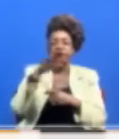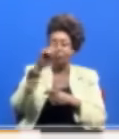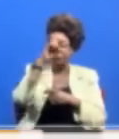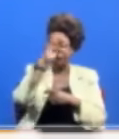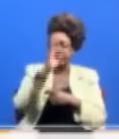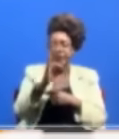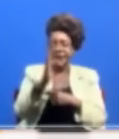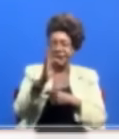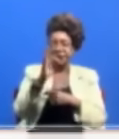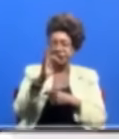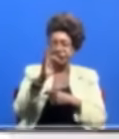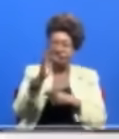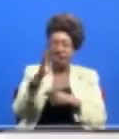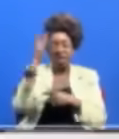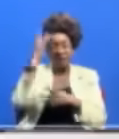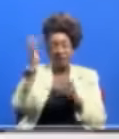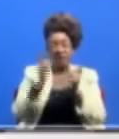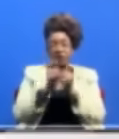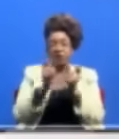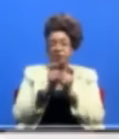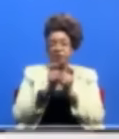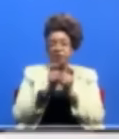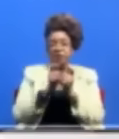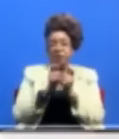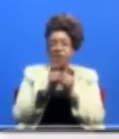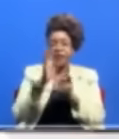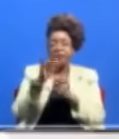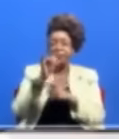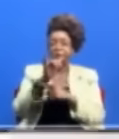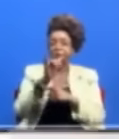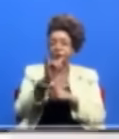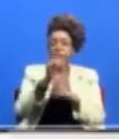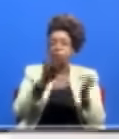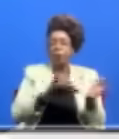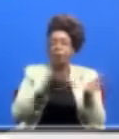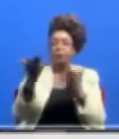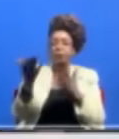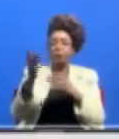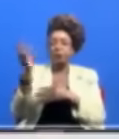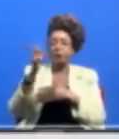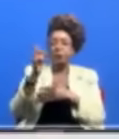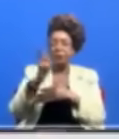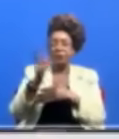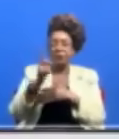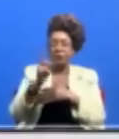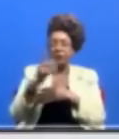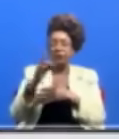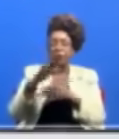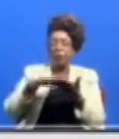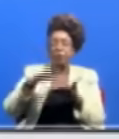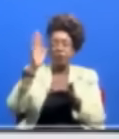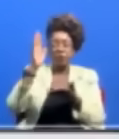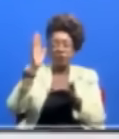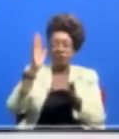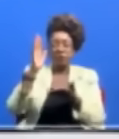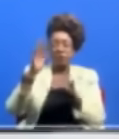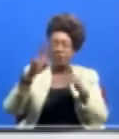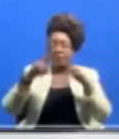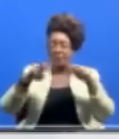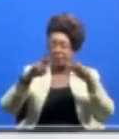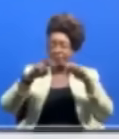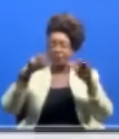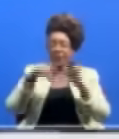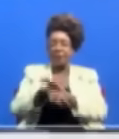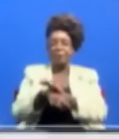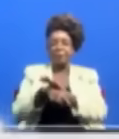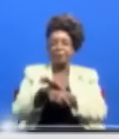and rib injuries. Samples from the athlete's body will be taken to Nairobi, will be brought to Nairobi for further toxicological